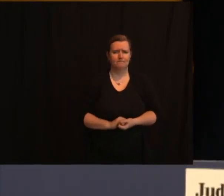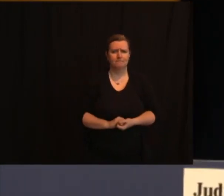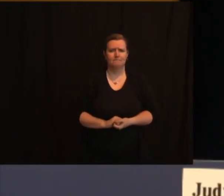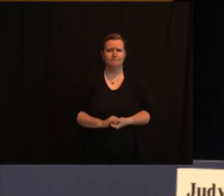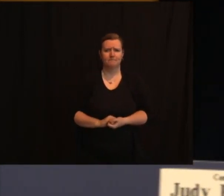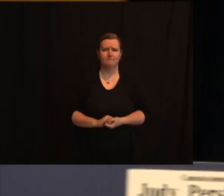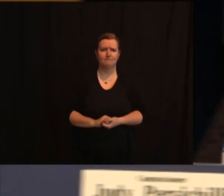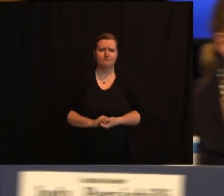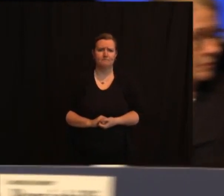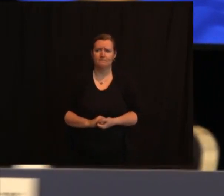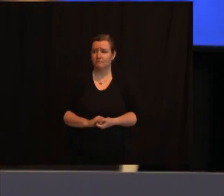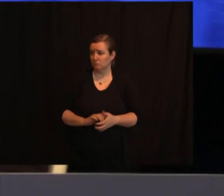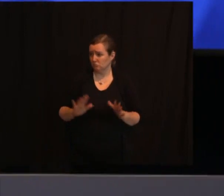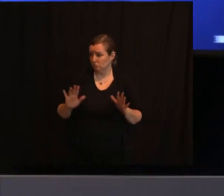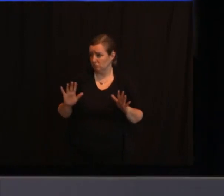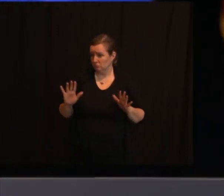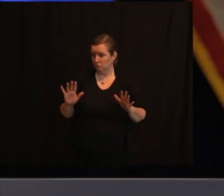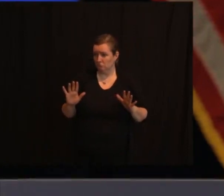We're good?